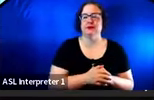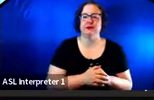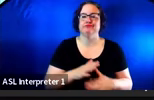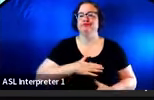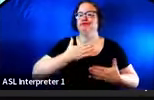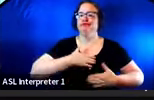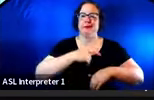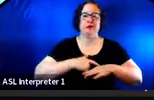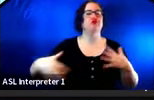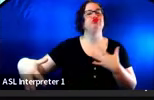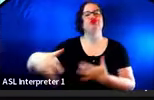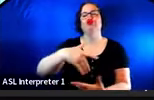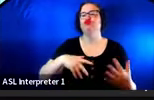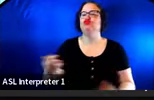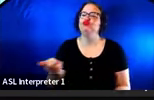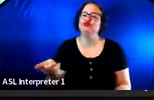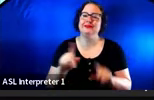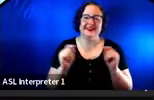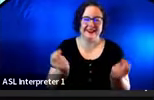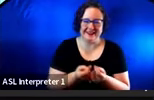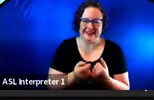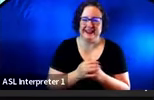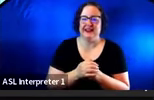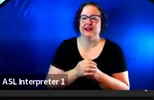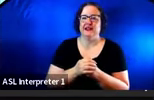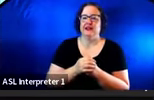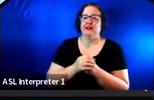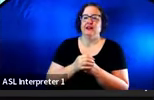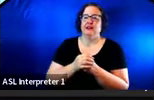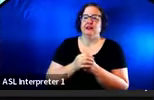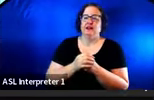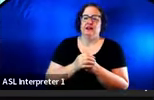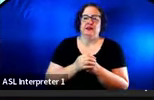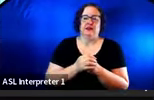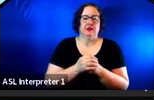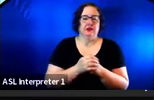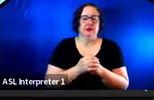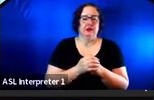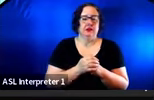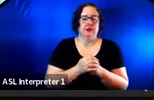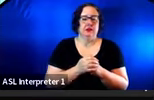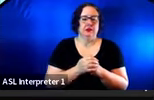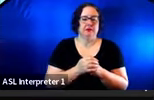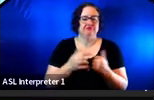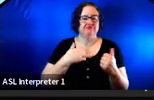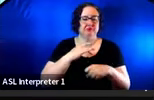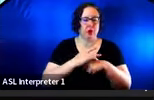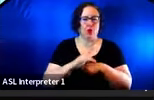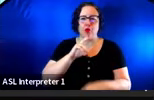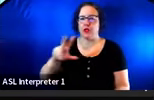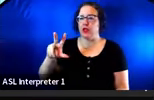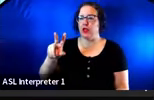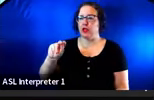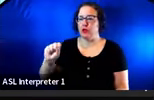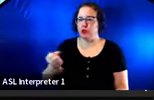happiest time hanging out with these two on our team. And then I'm a early 30s